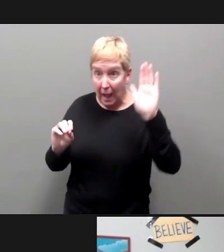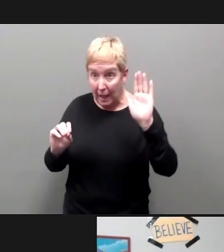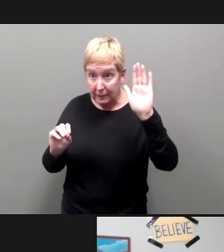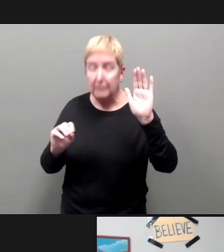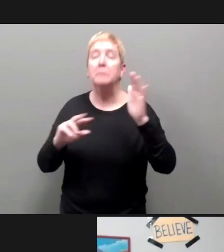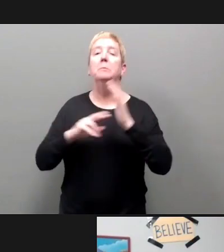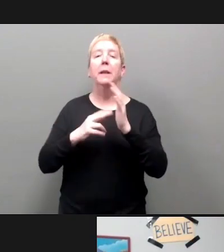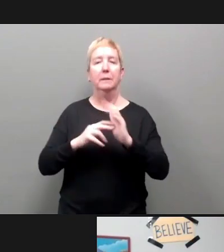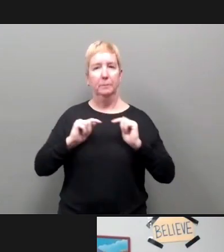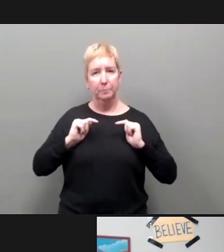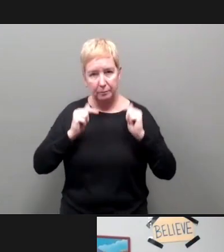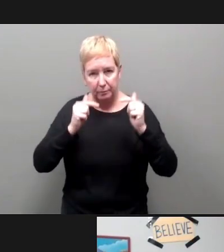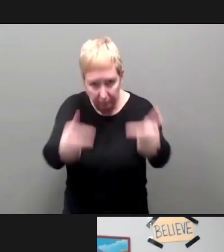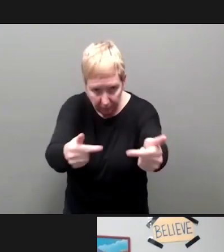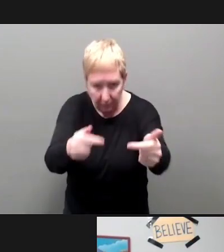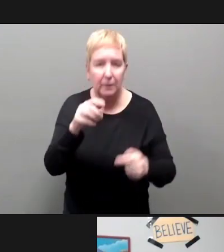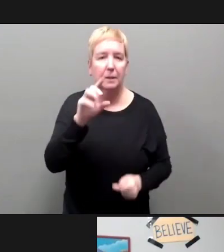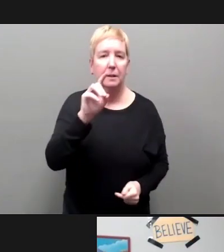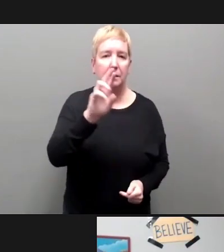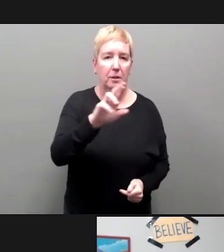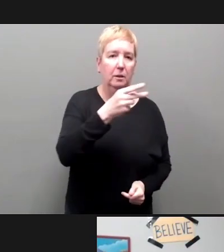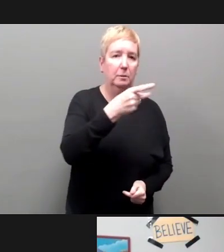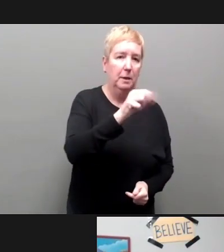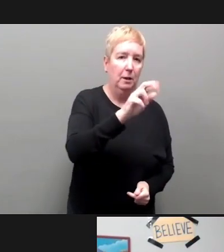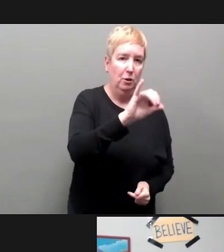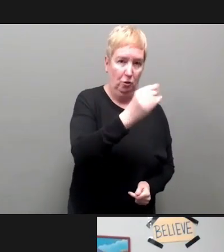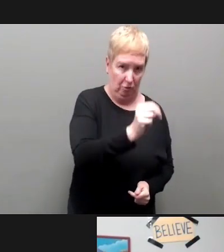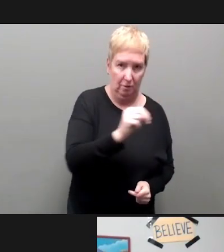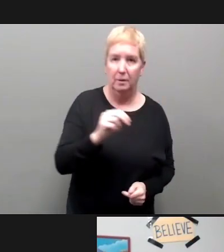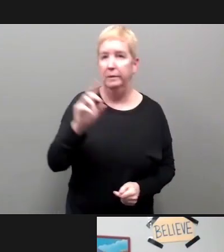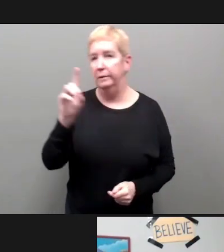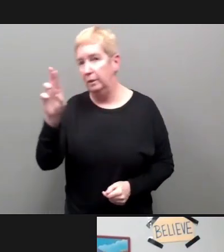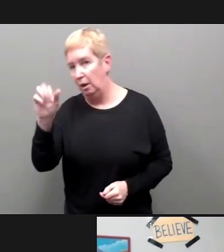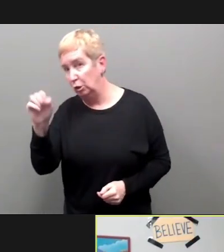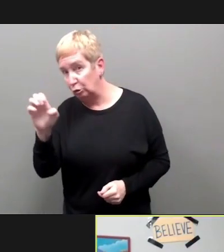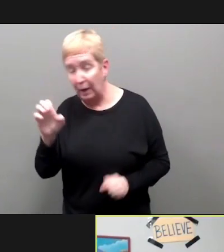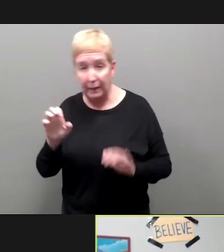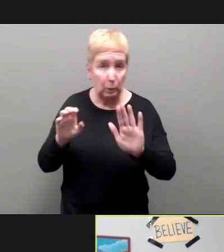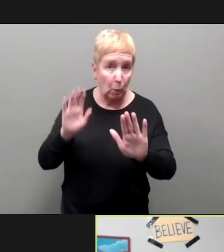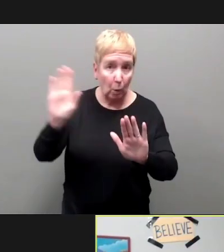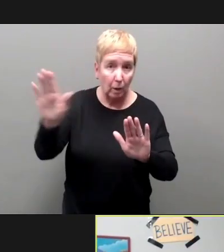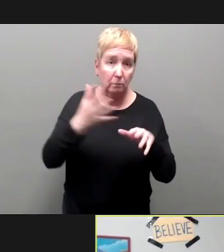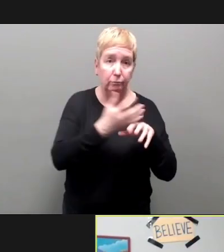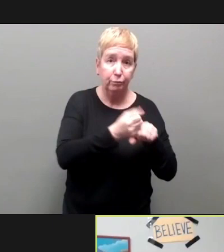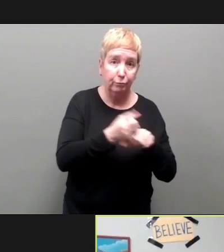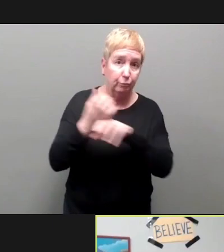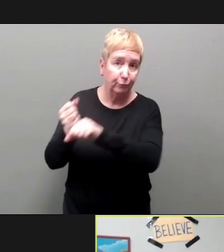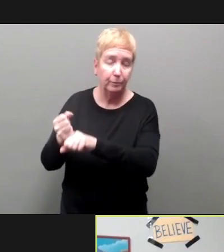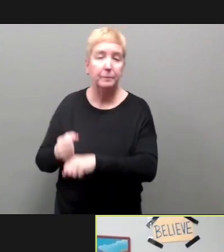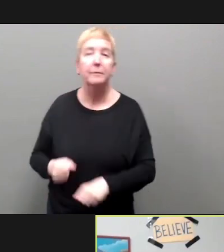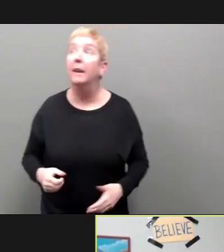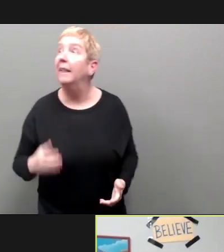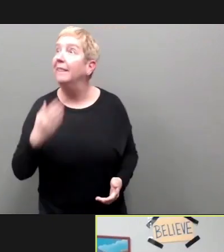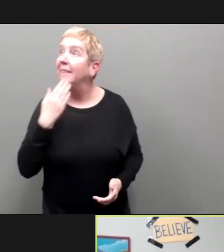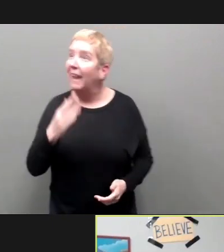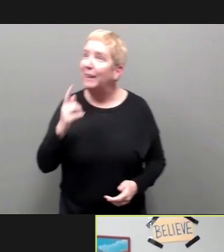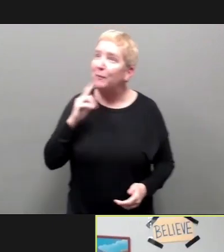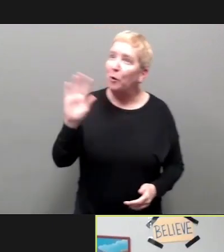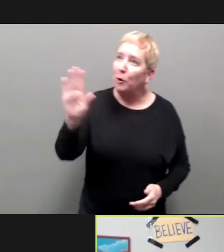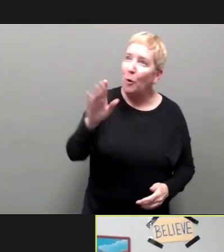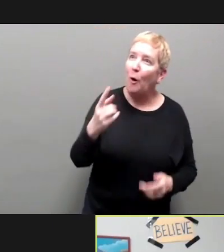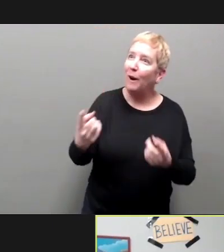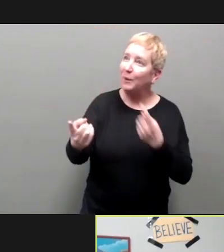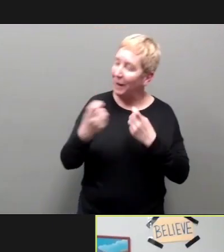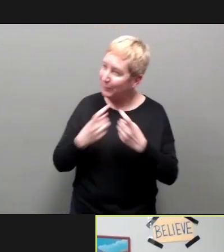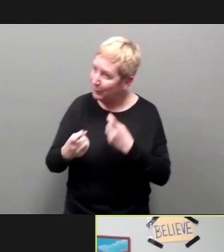turn to Dr. Potterhone and then Dr. Scrace for final comments today. Okay, great. Well, thanks again for all your questions and all you're doing